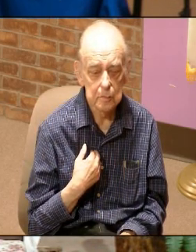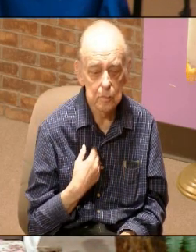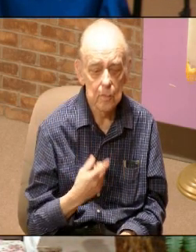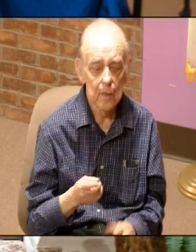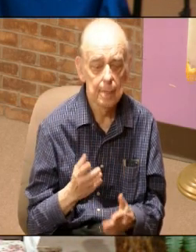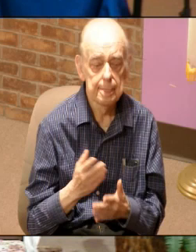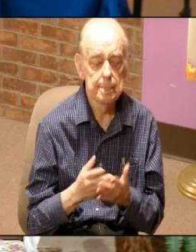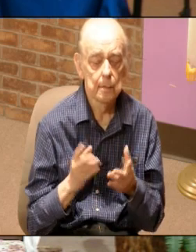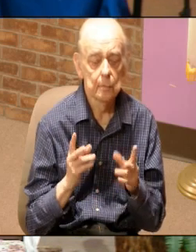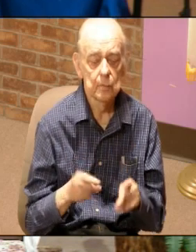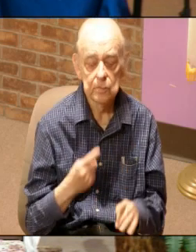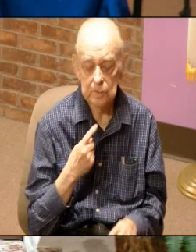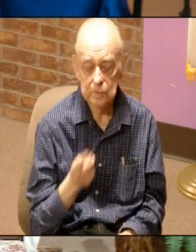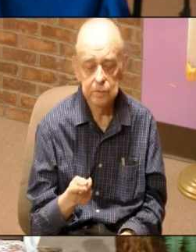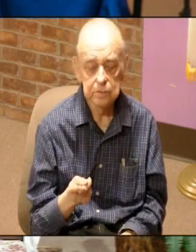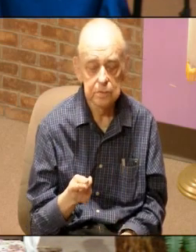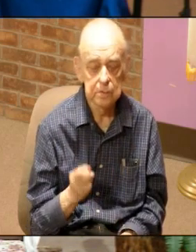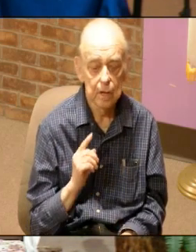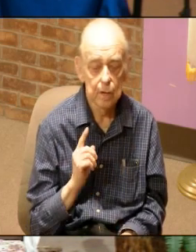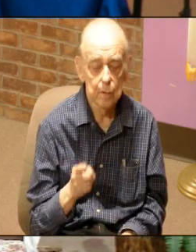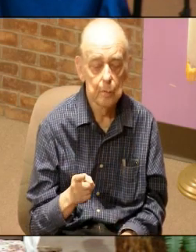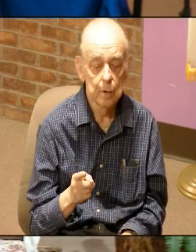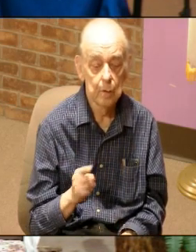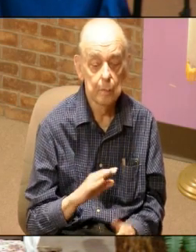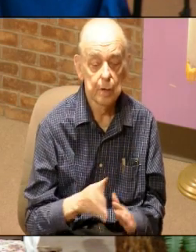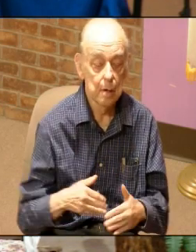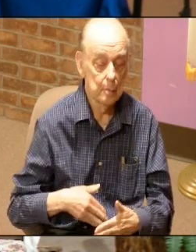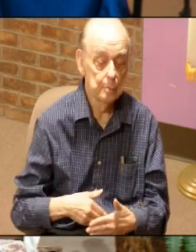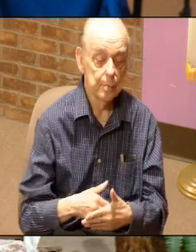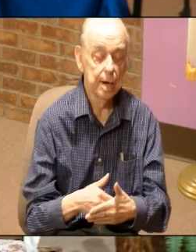when someone told you that you were going to be pregnant